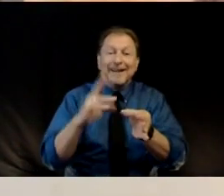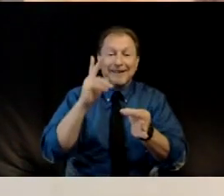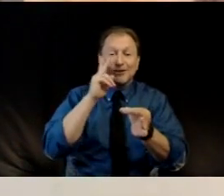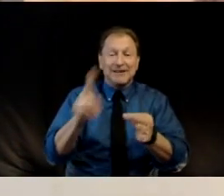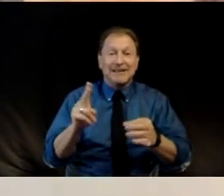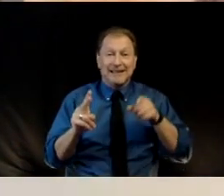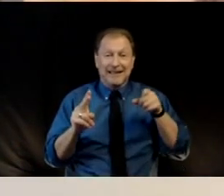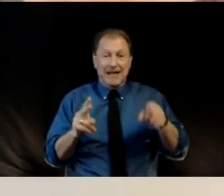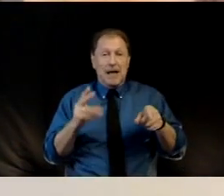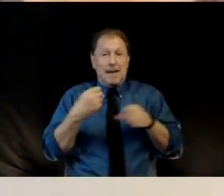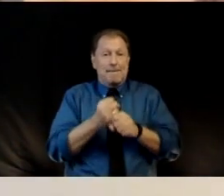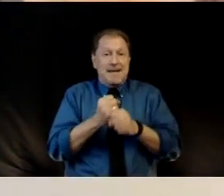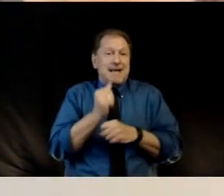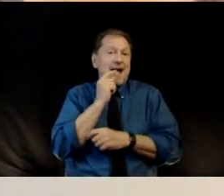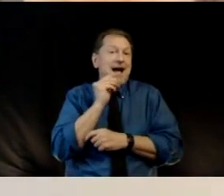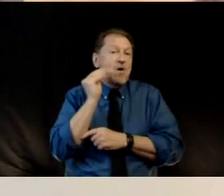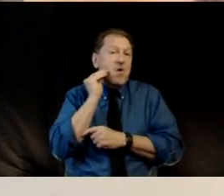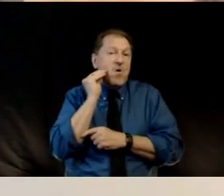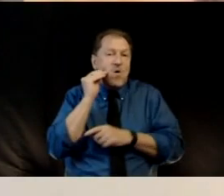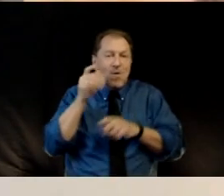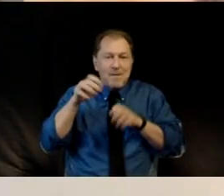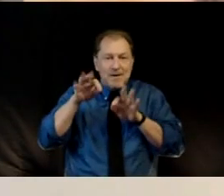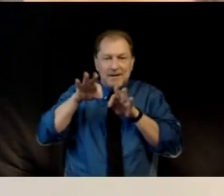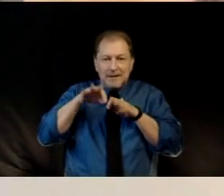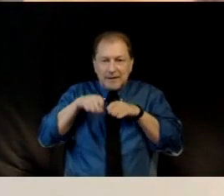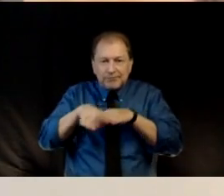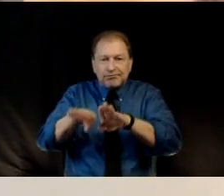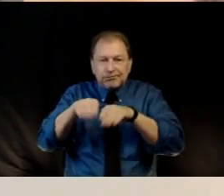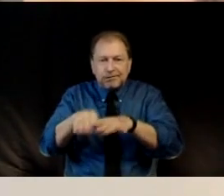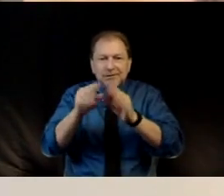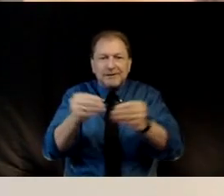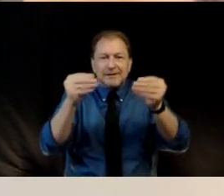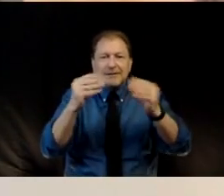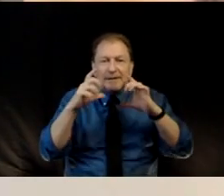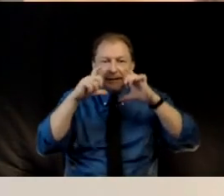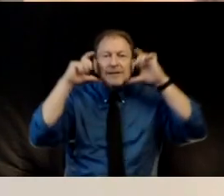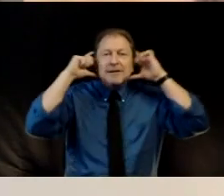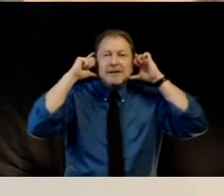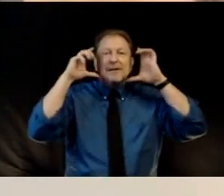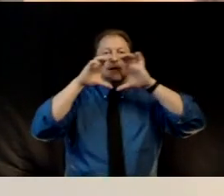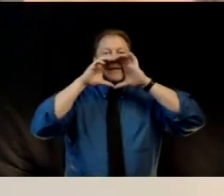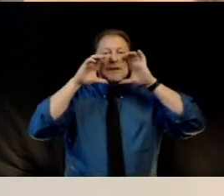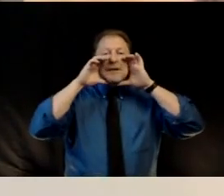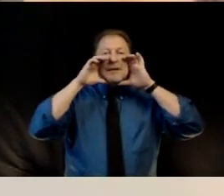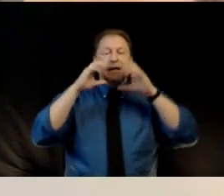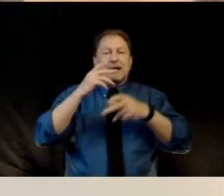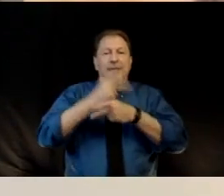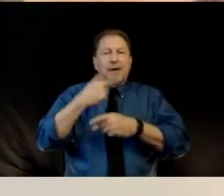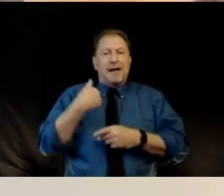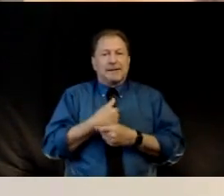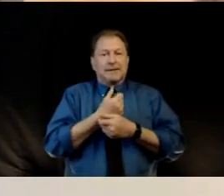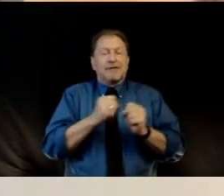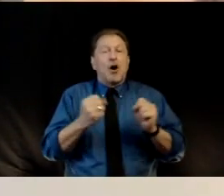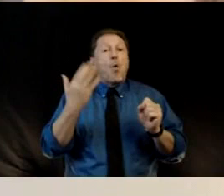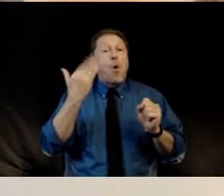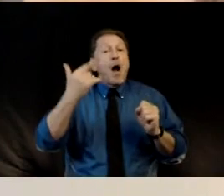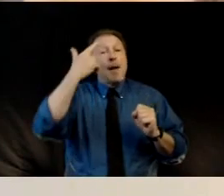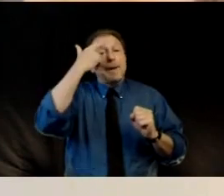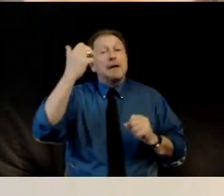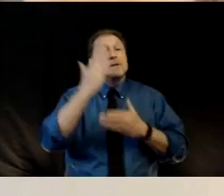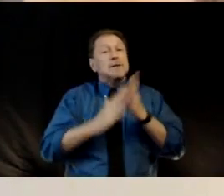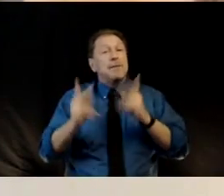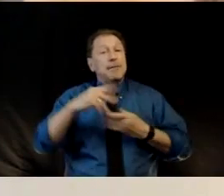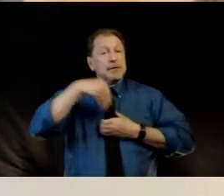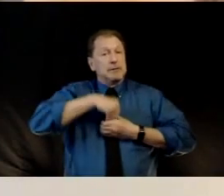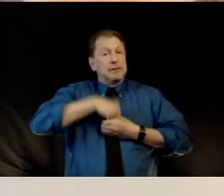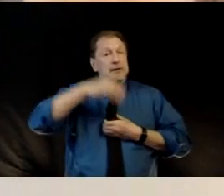here, are our lifeline. As you know, people can spread COVID for days before they get sick. Or some